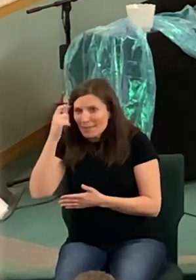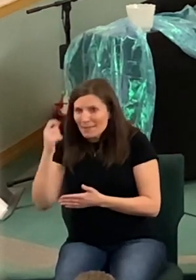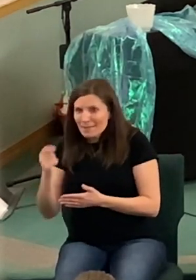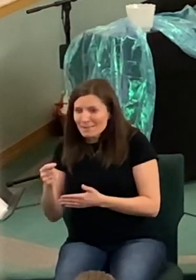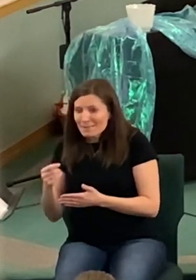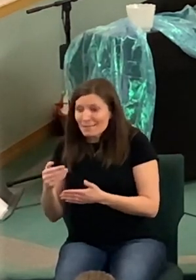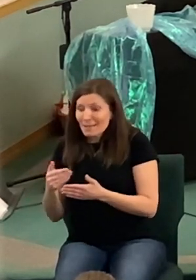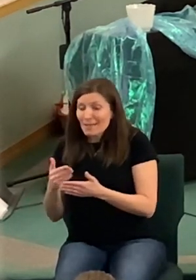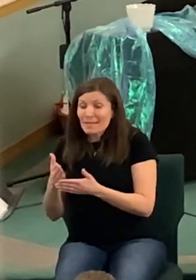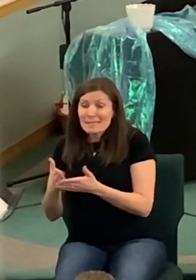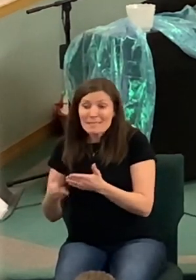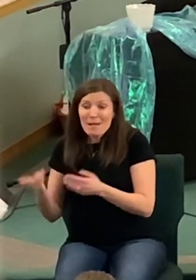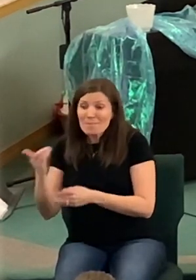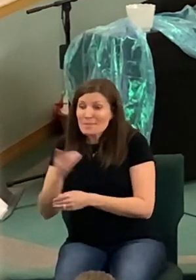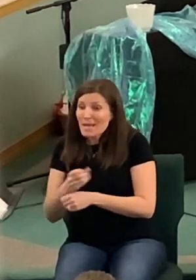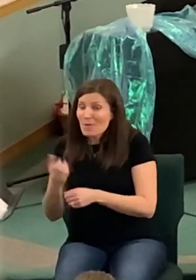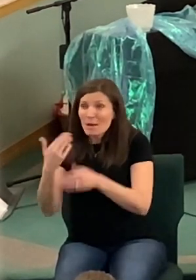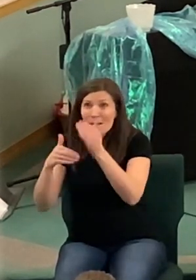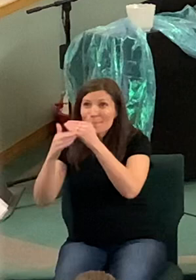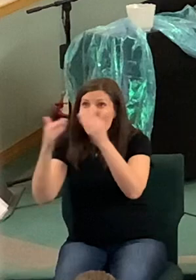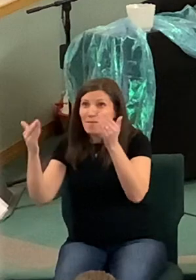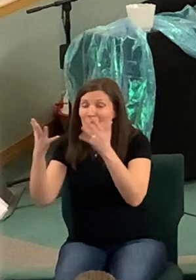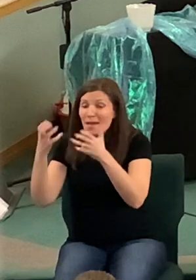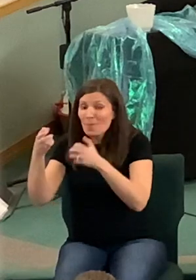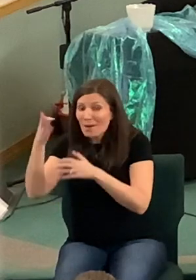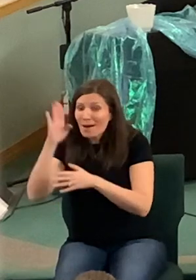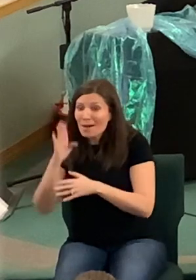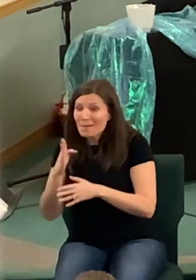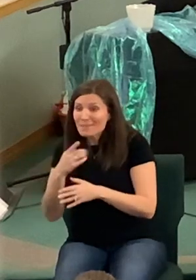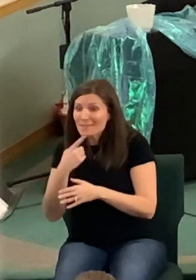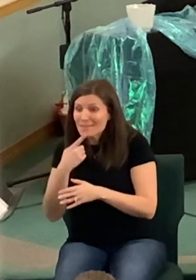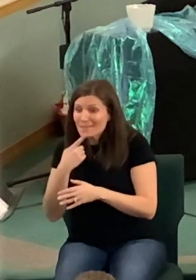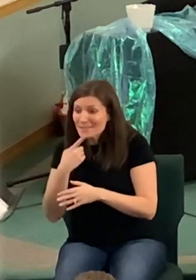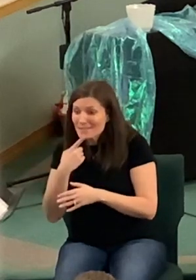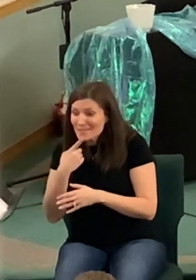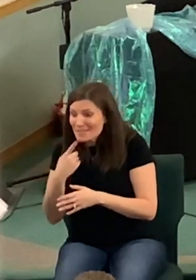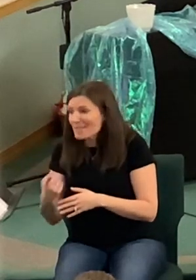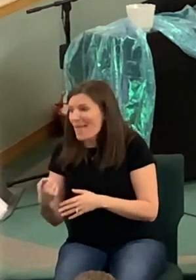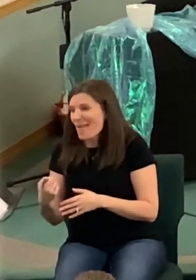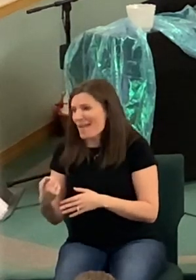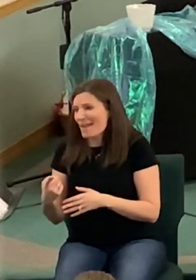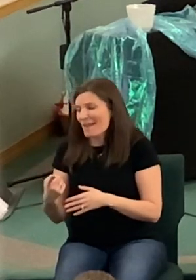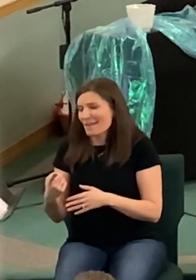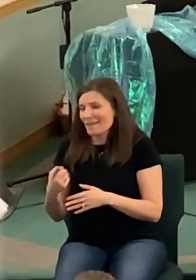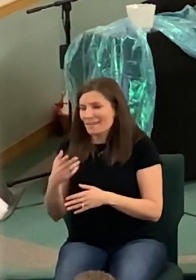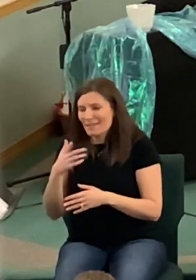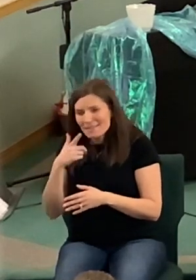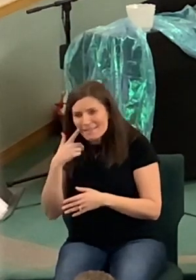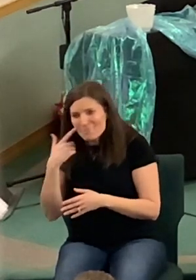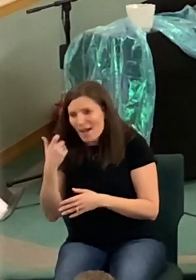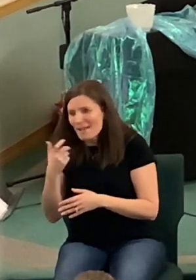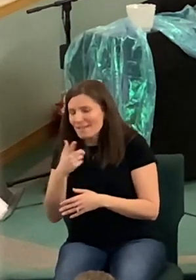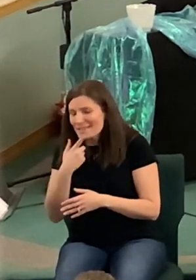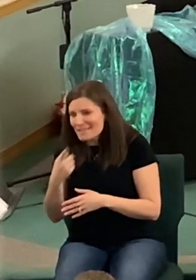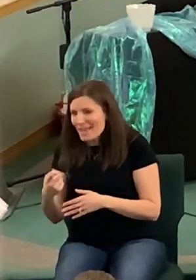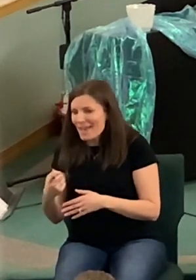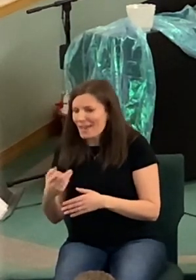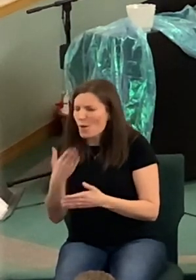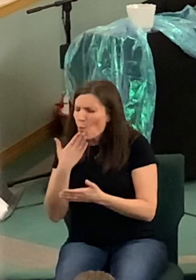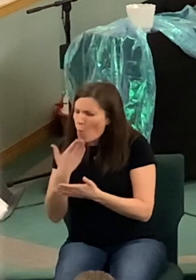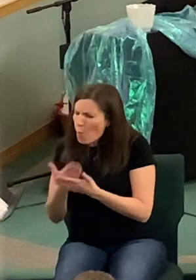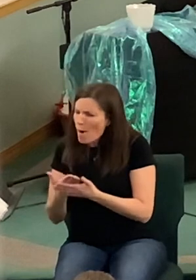say, 'Dan, that was a poor job. You didn't do your best.' I want to hear God smile and say, 'Well